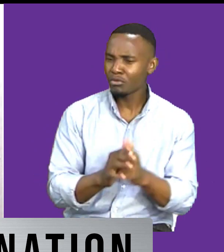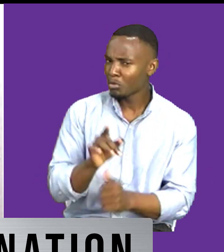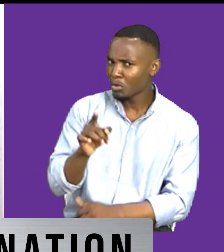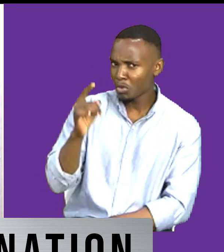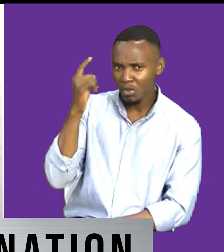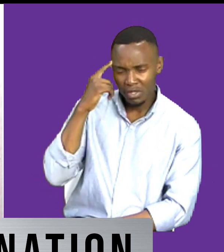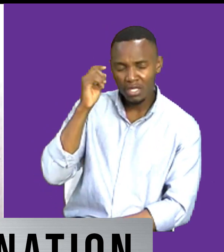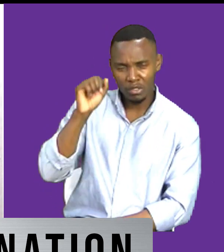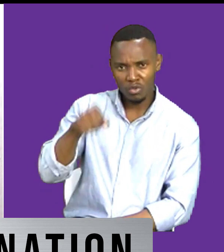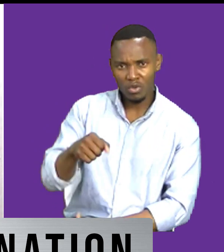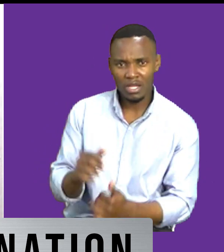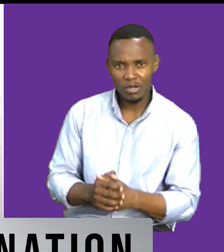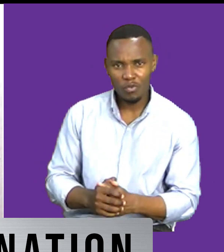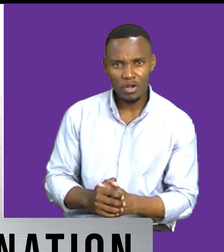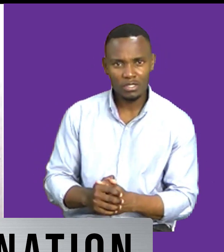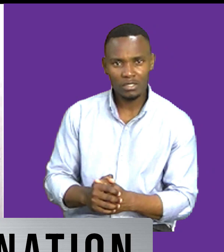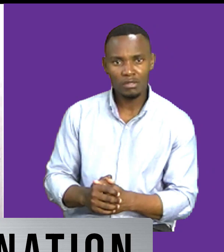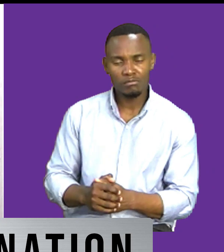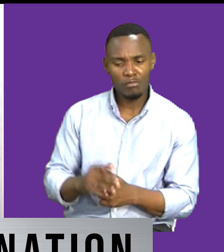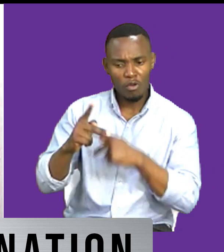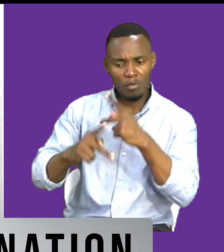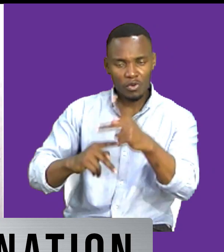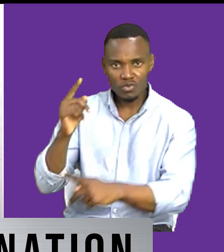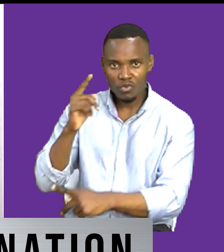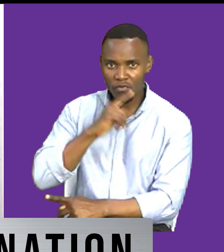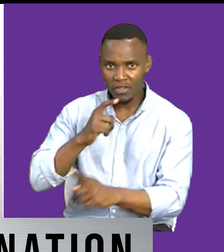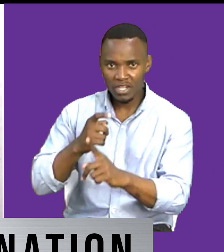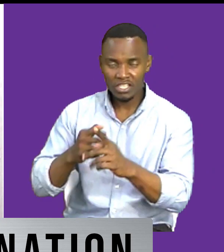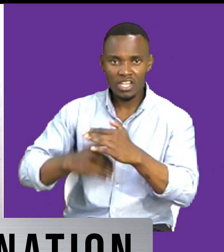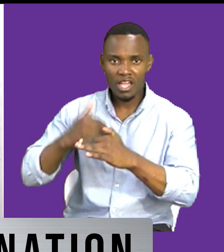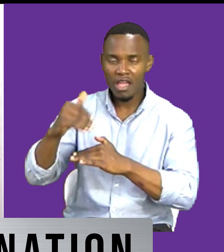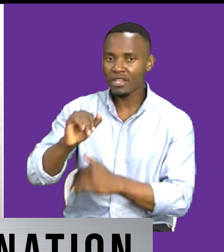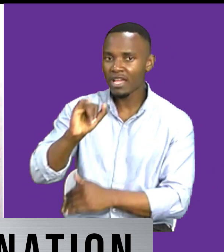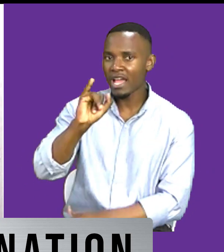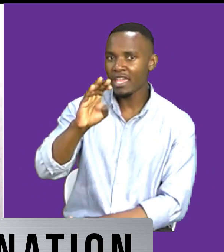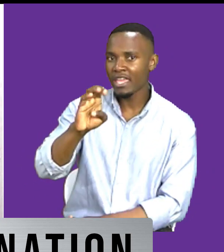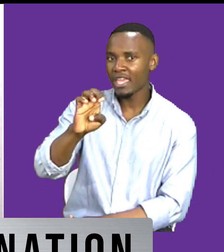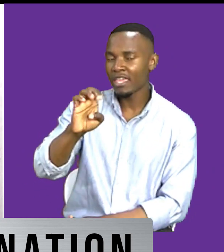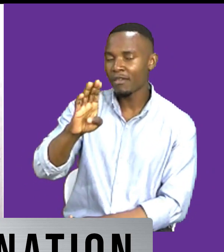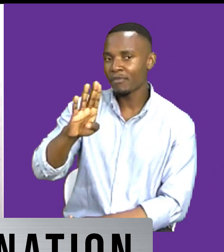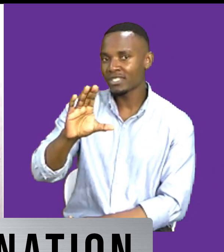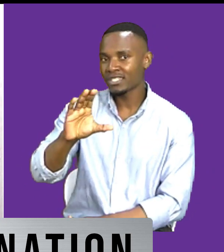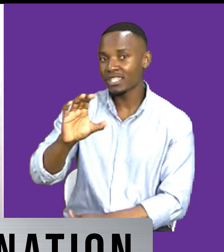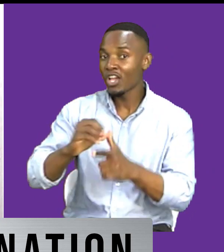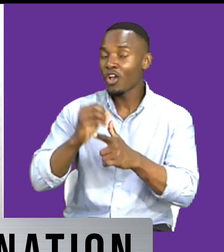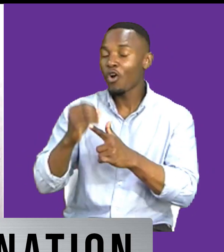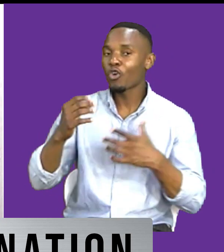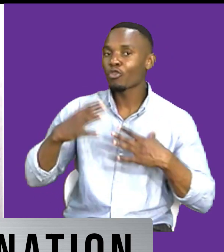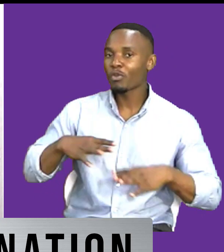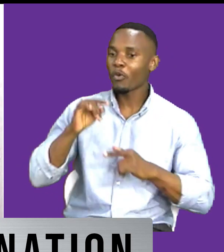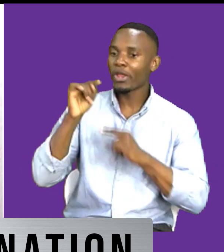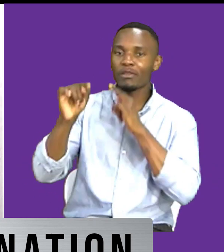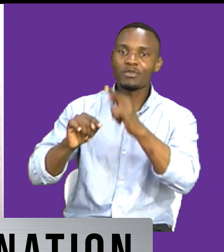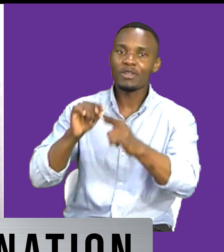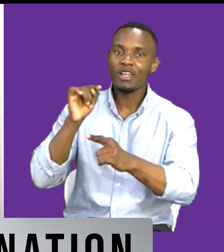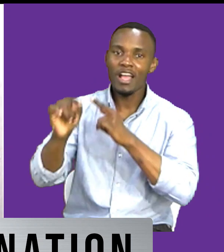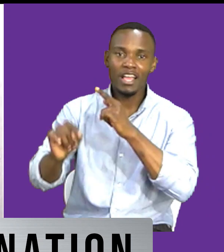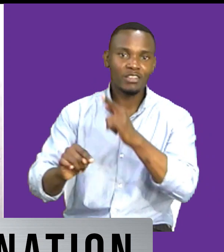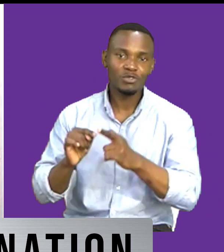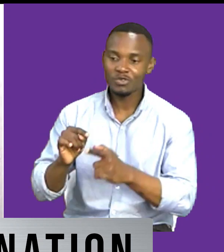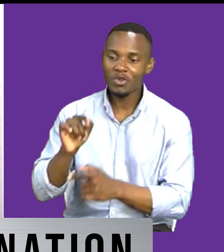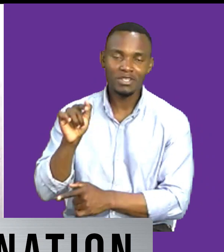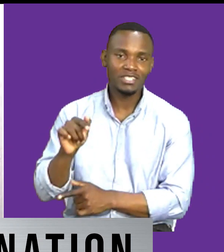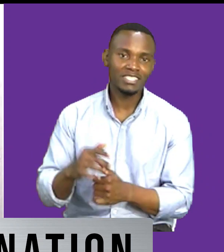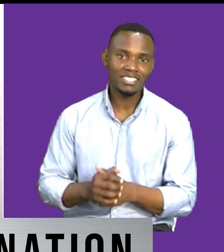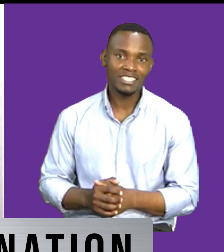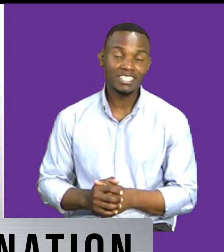be accusing IBC of doing Punguza Mzigo fiasco. And Punguza